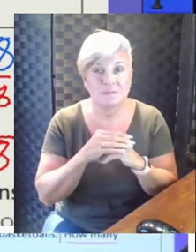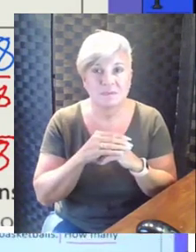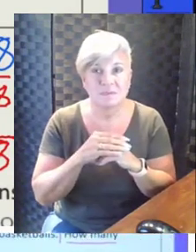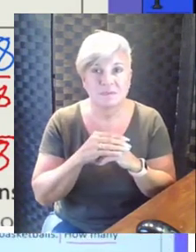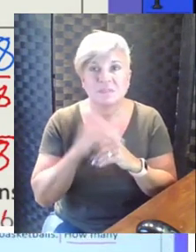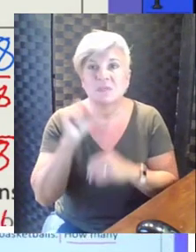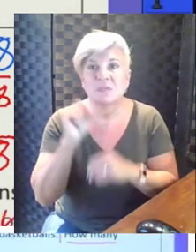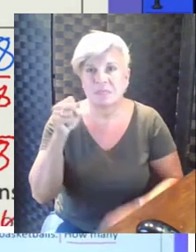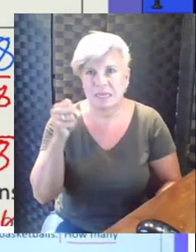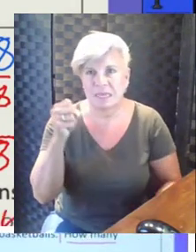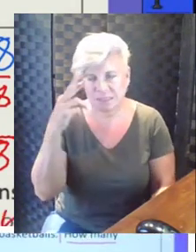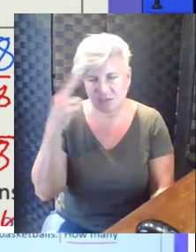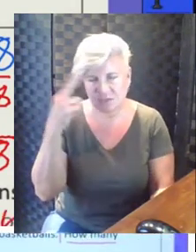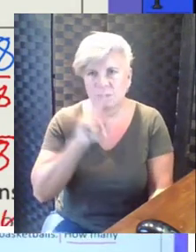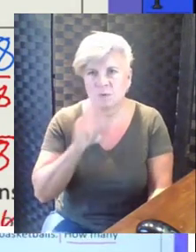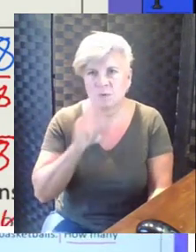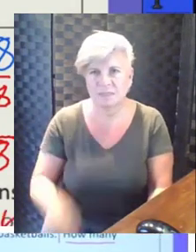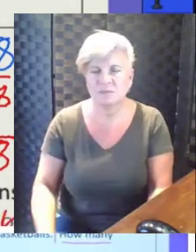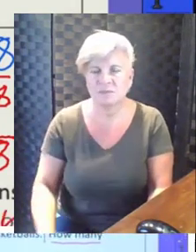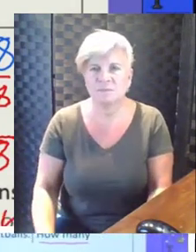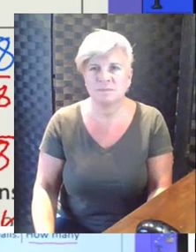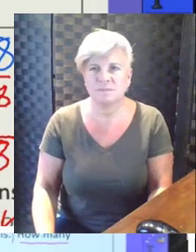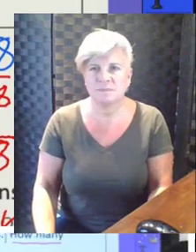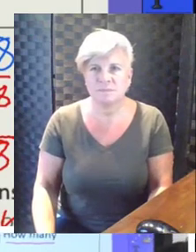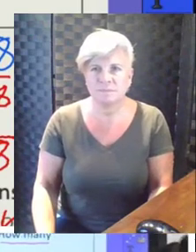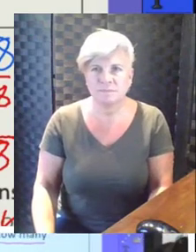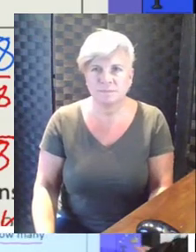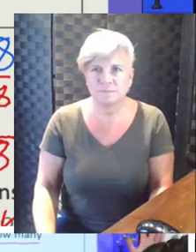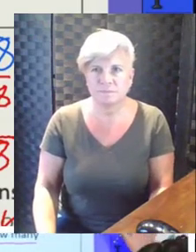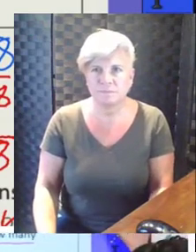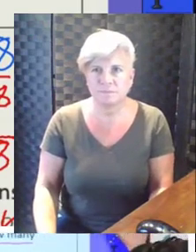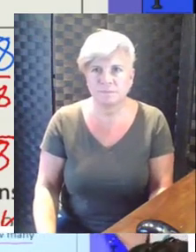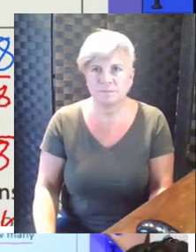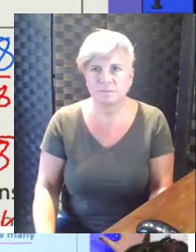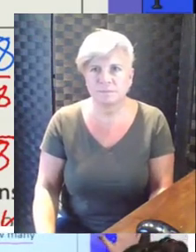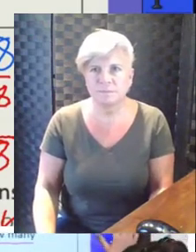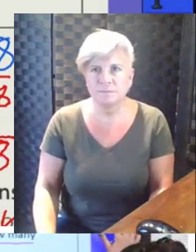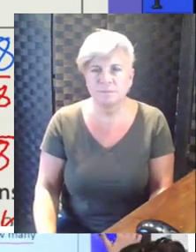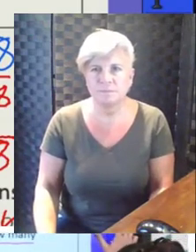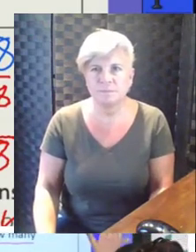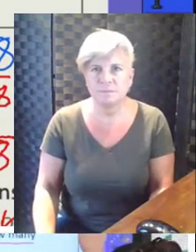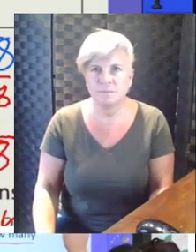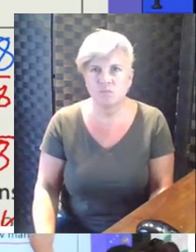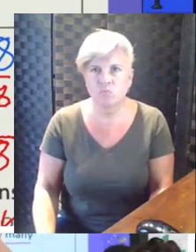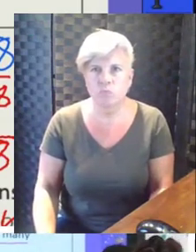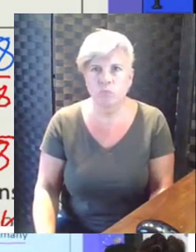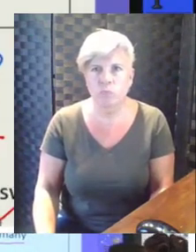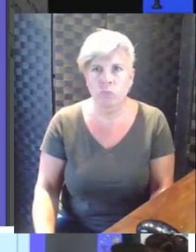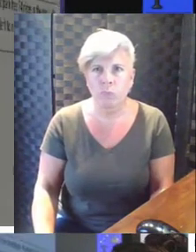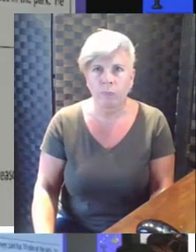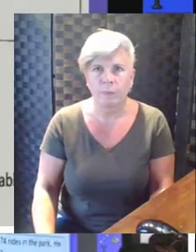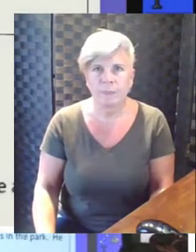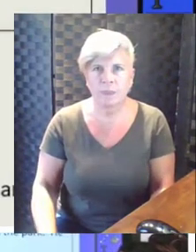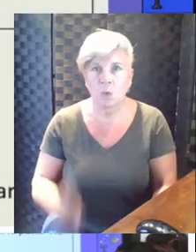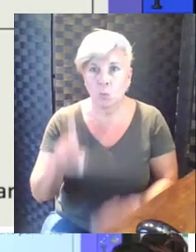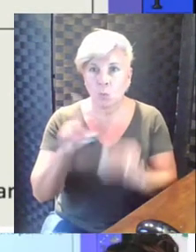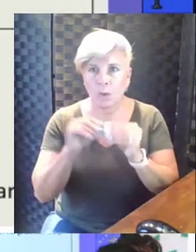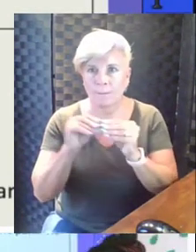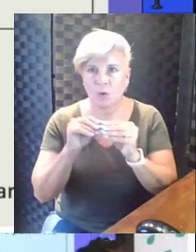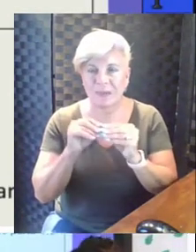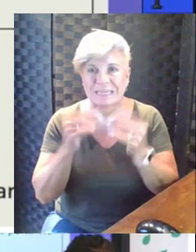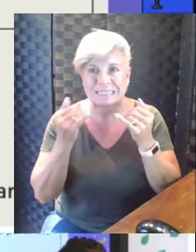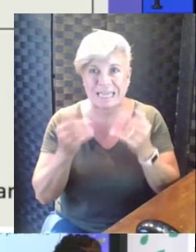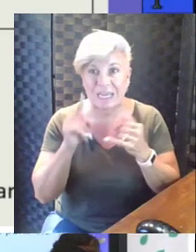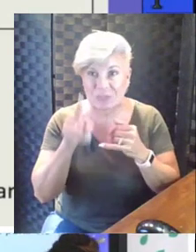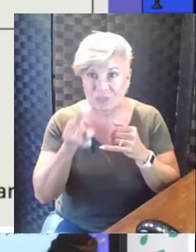to 68. Yes, it's a reasonable answer. All right, we're going to practice one more, and this